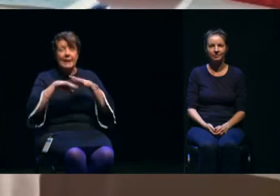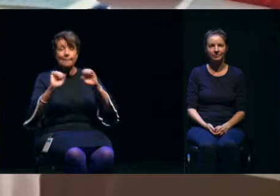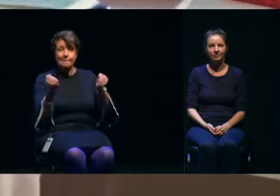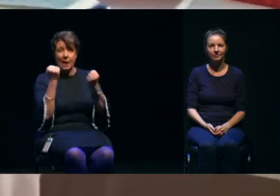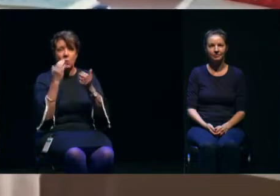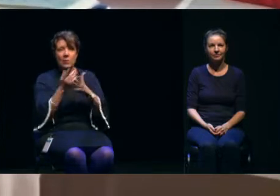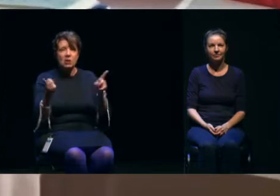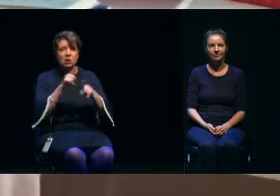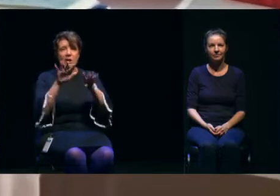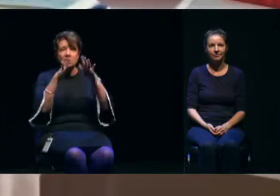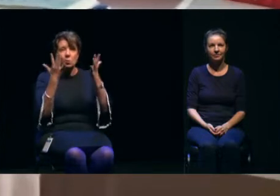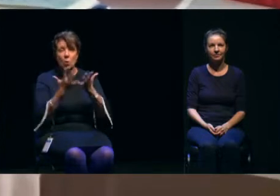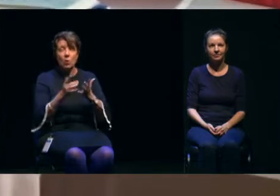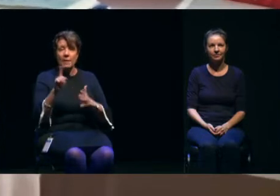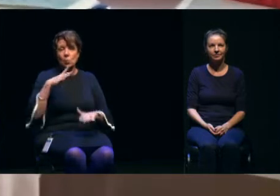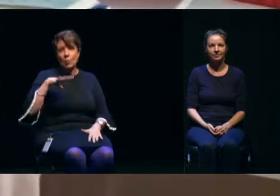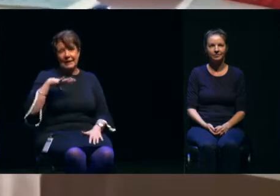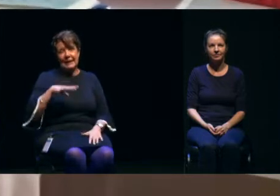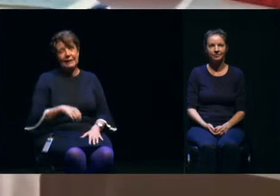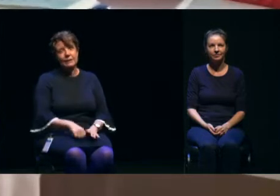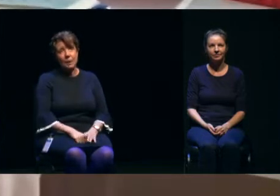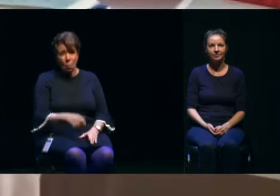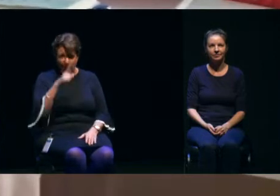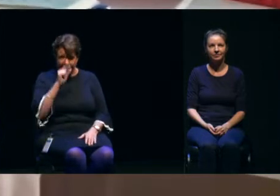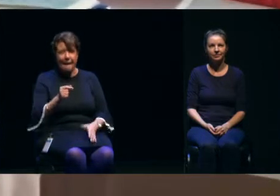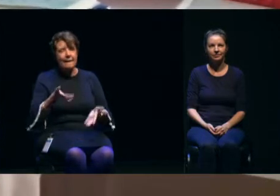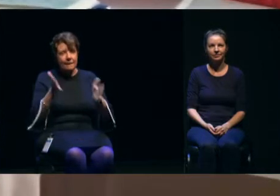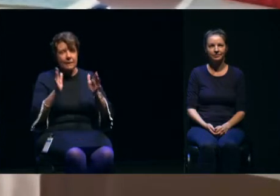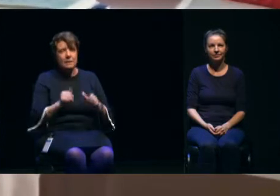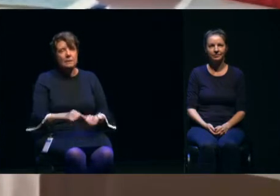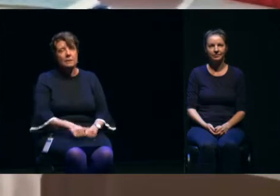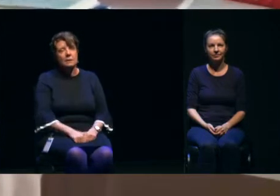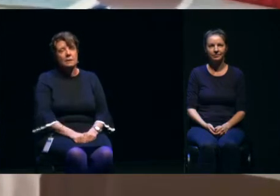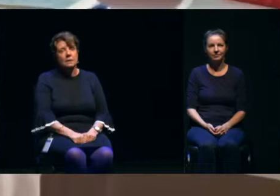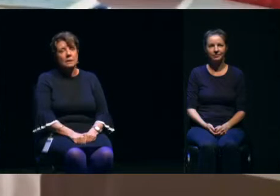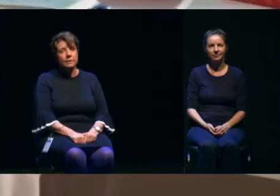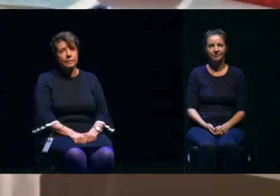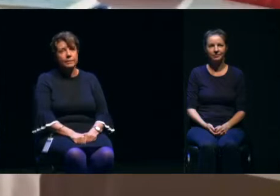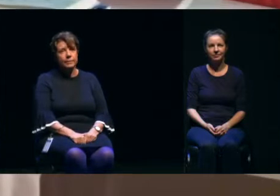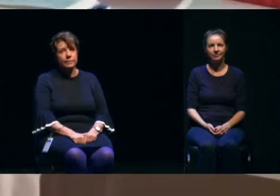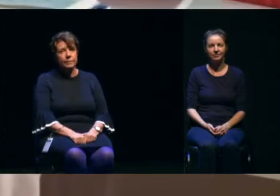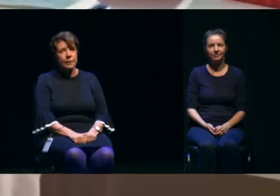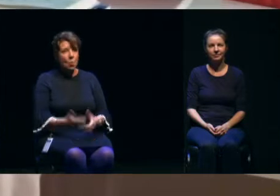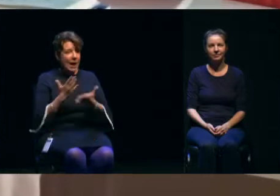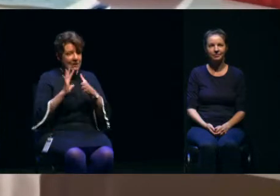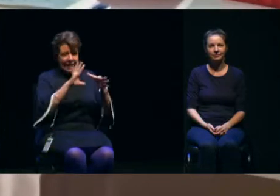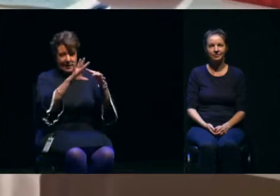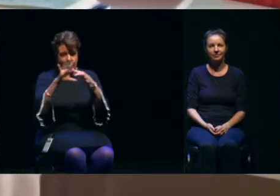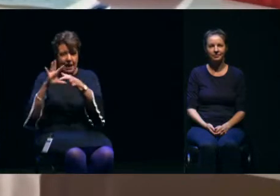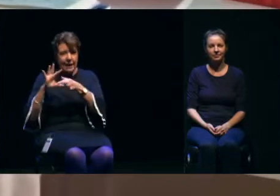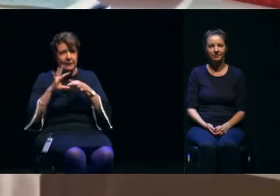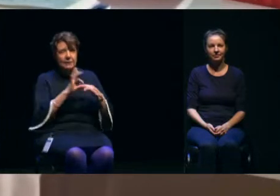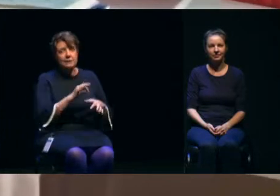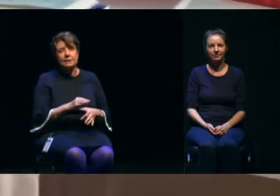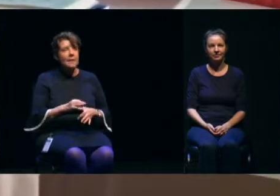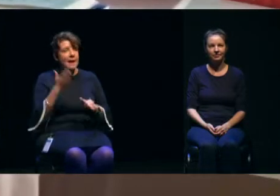the world. And that's what we need. And we can do it, because now we are interconnected in ways